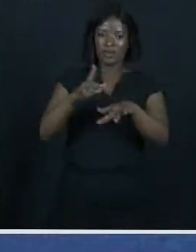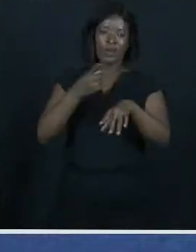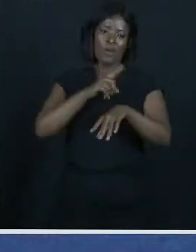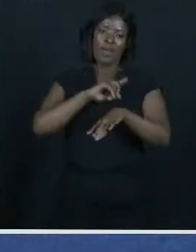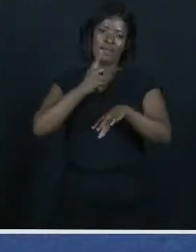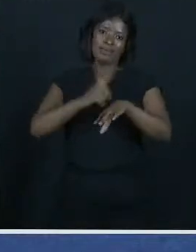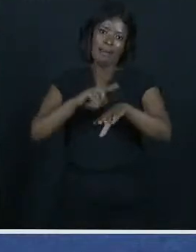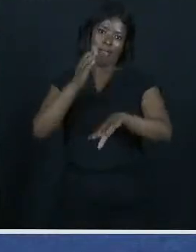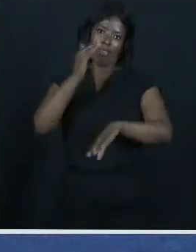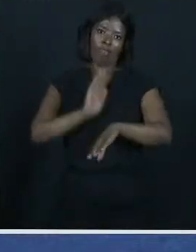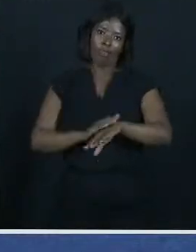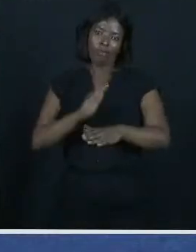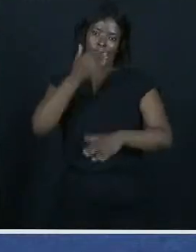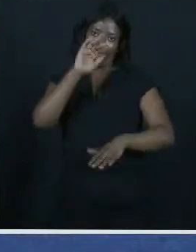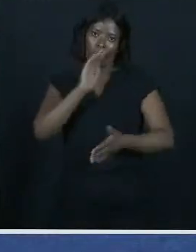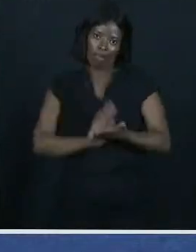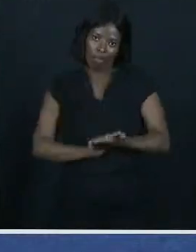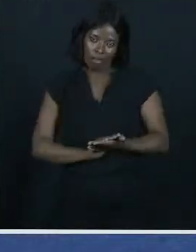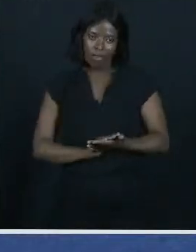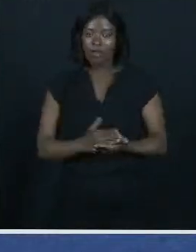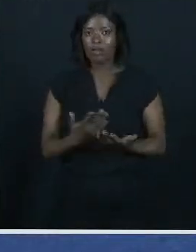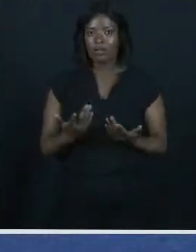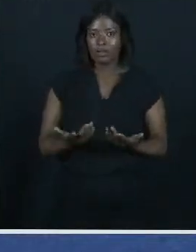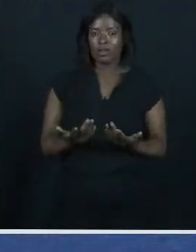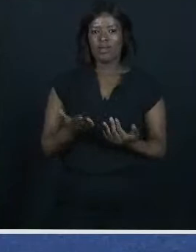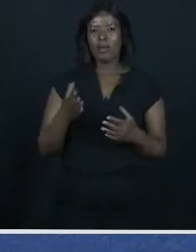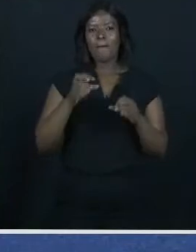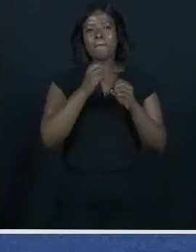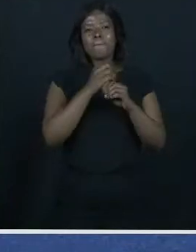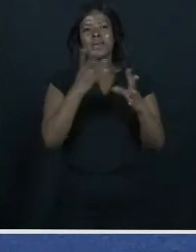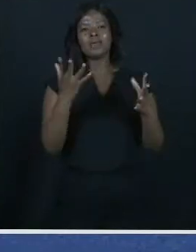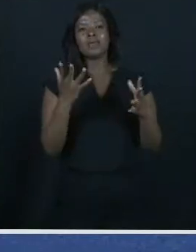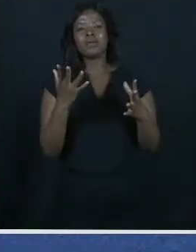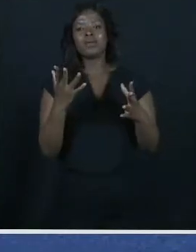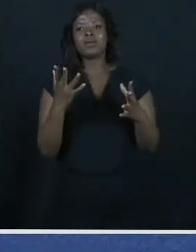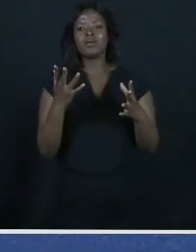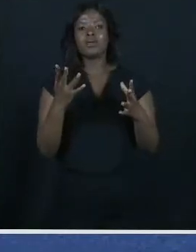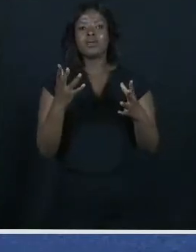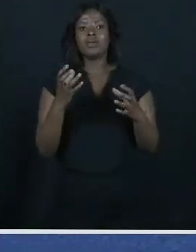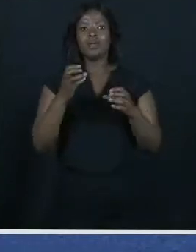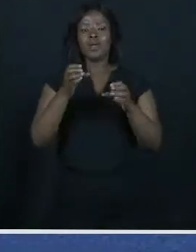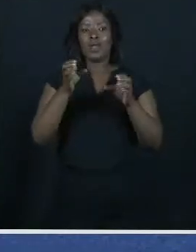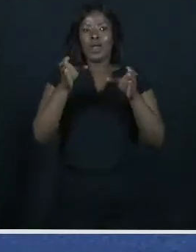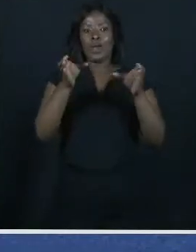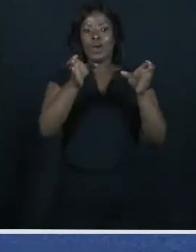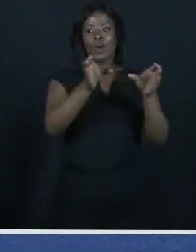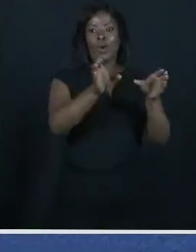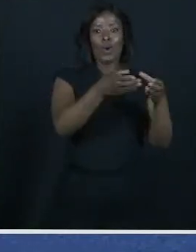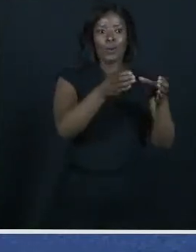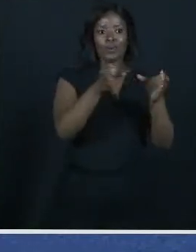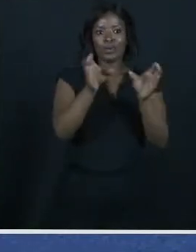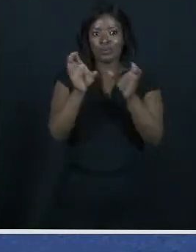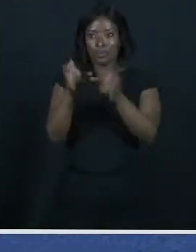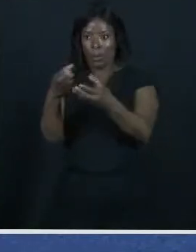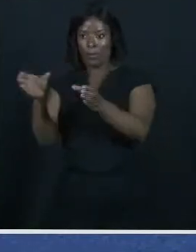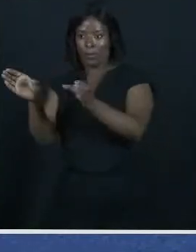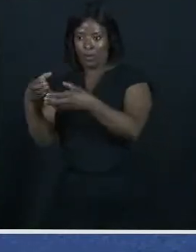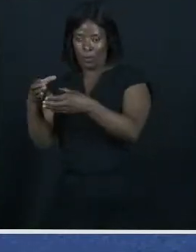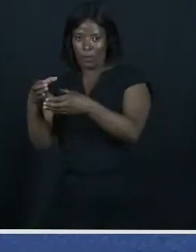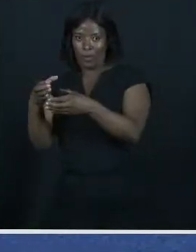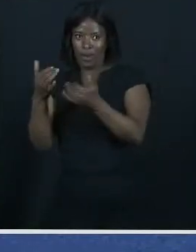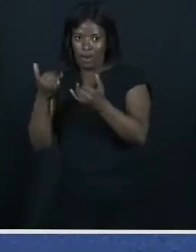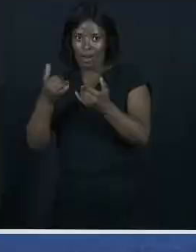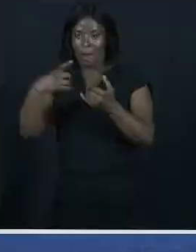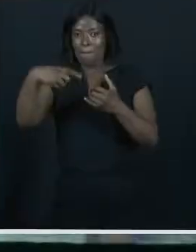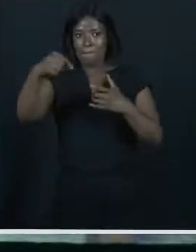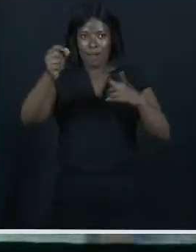lost. So most of us are here to go into these commissions that we have been talking about, and we are going